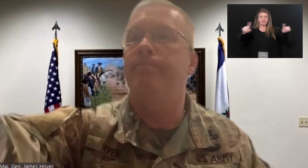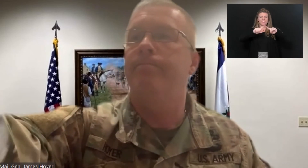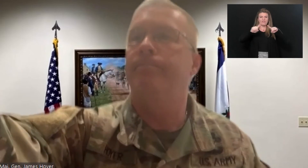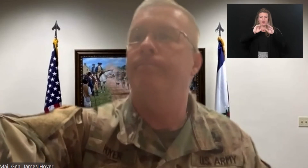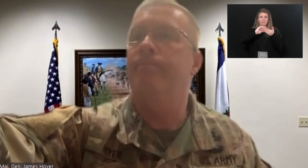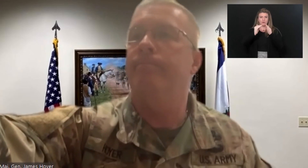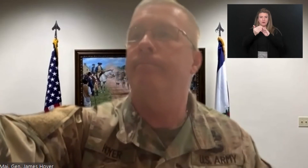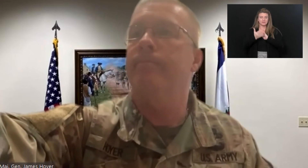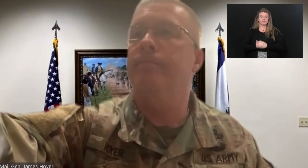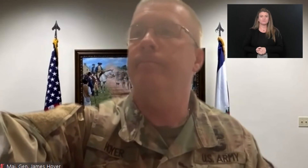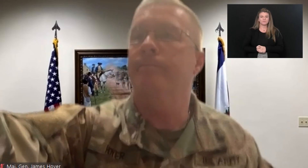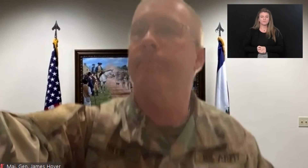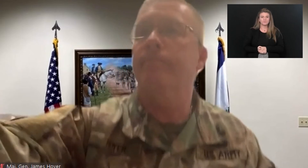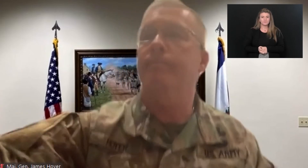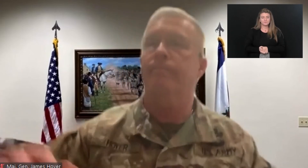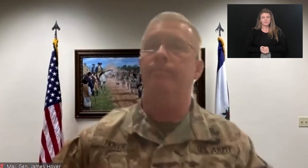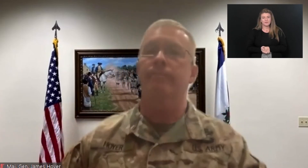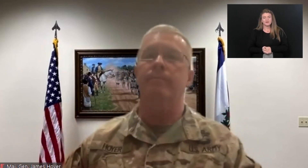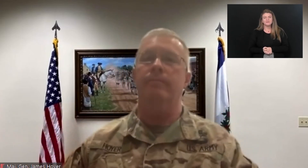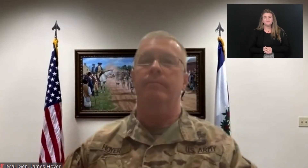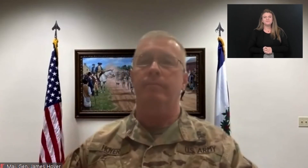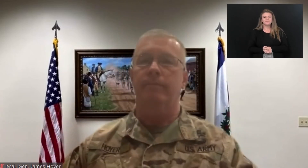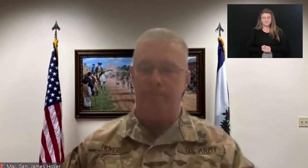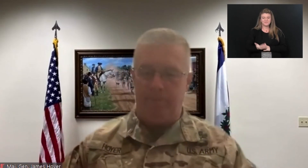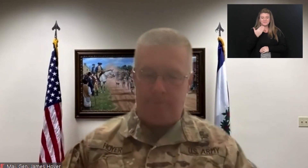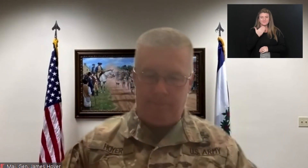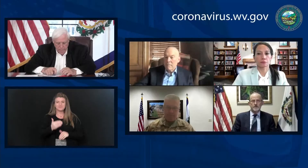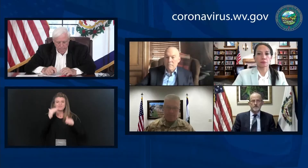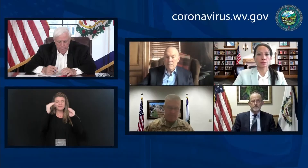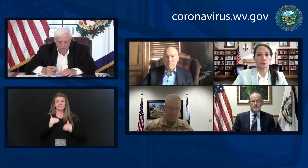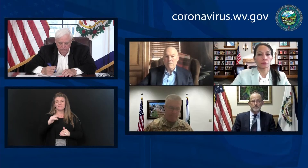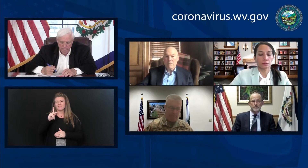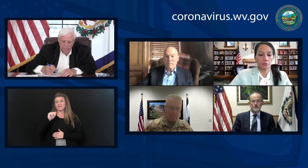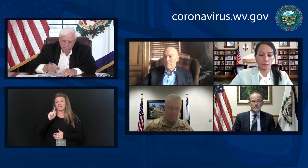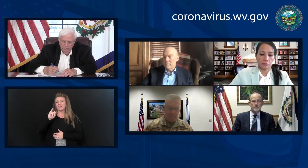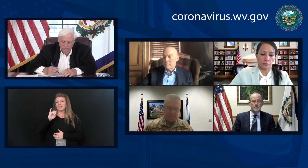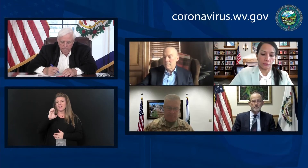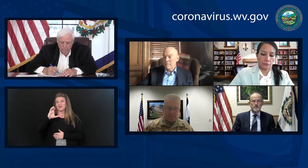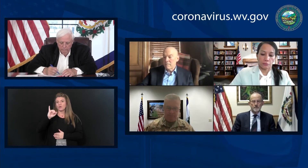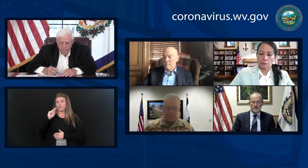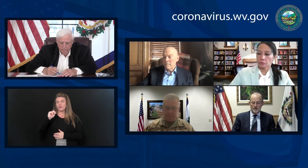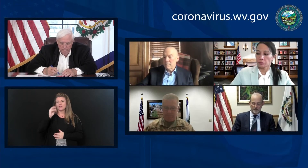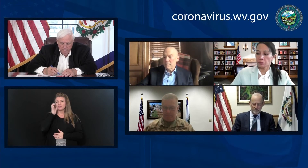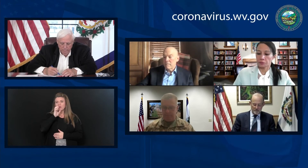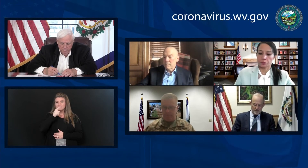you. All right, thank you, Charles. Next to Katie Coyne with the Charleston Gazette-Mail.